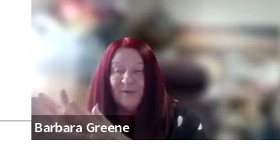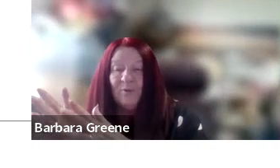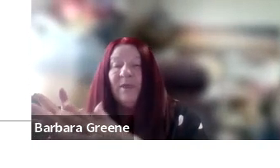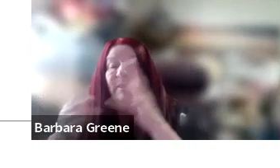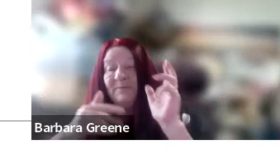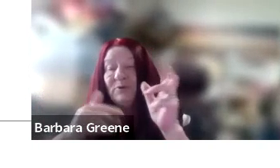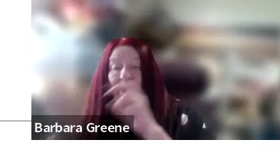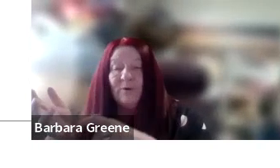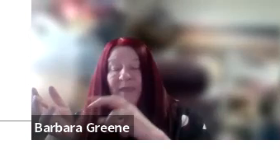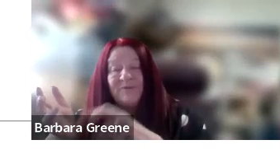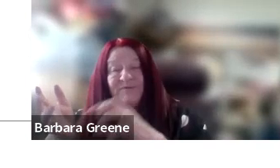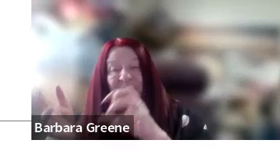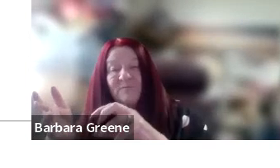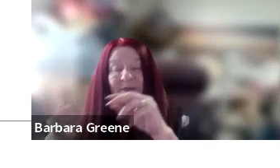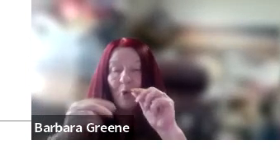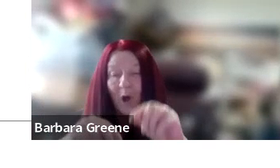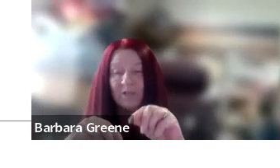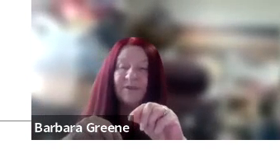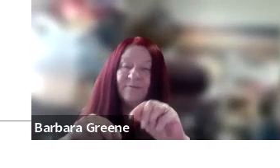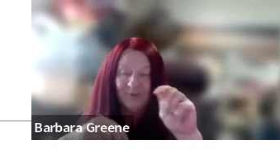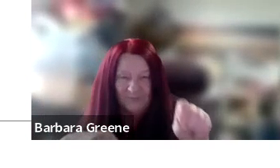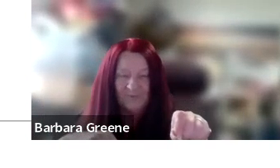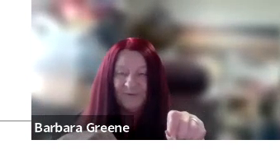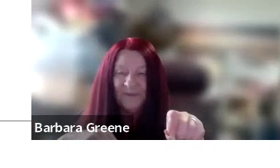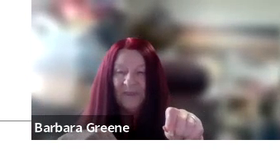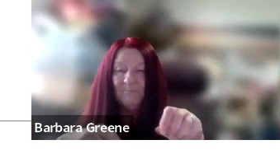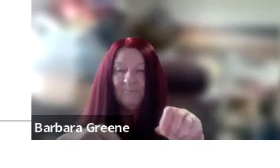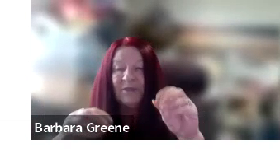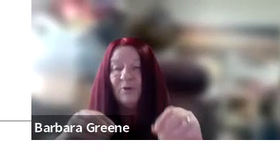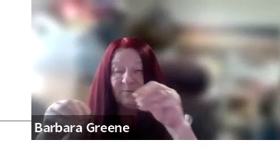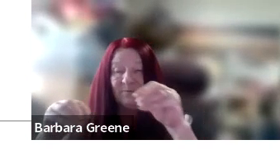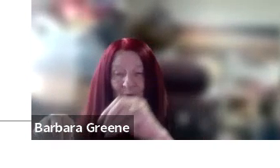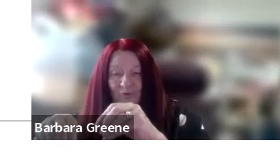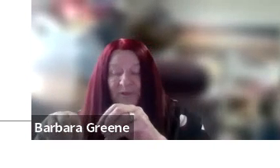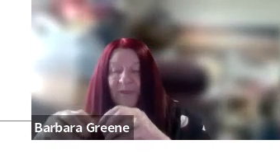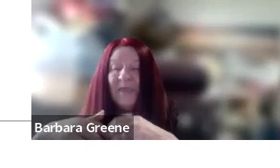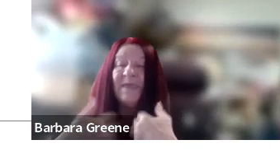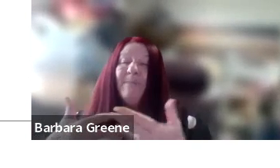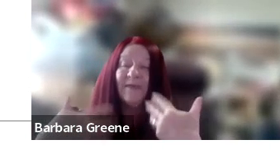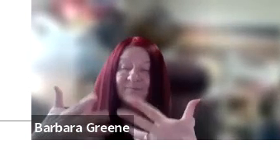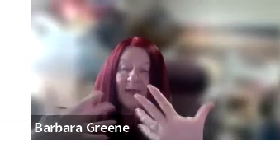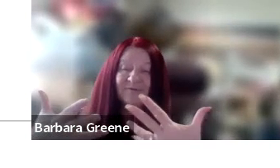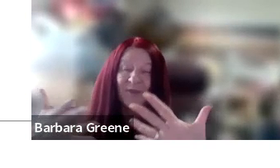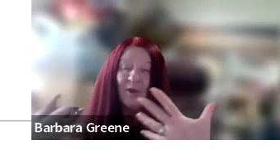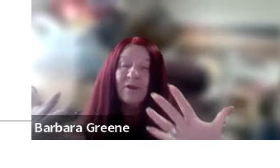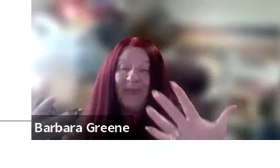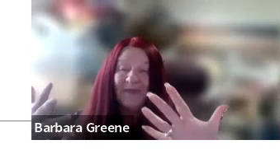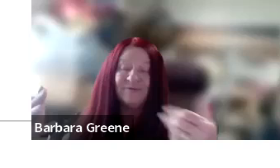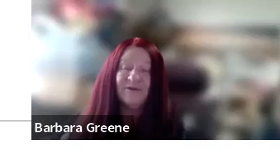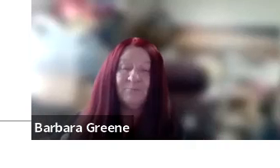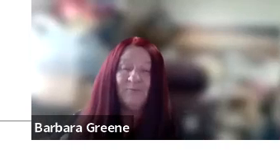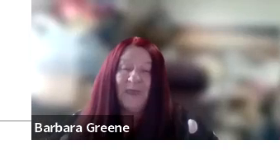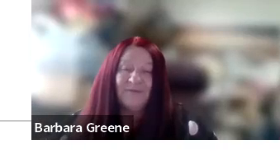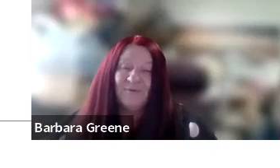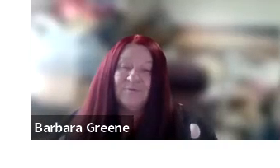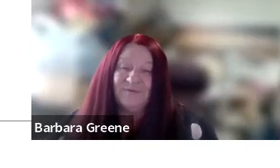service. And so if you don't have to sacrifice quality of service, but can do it virtually, it maximizes our